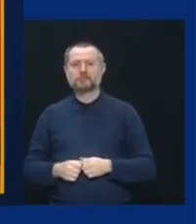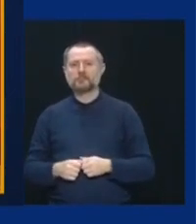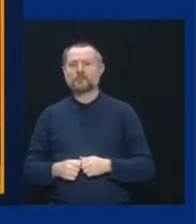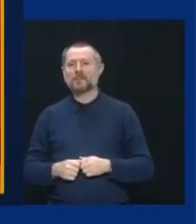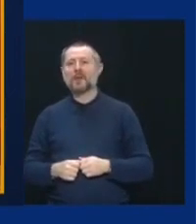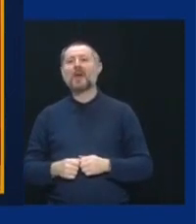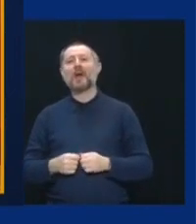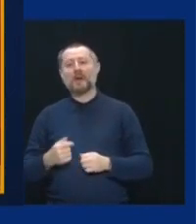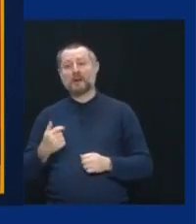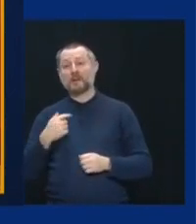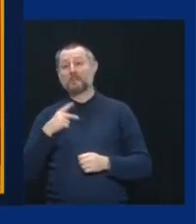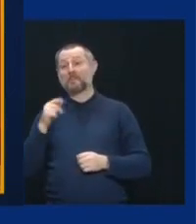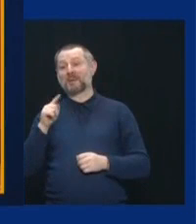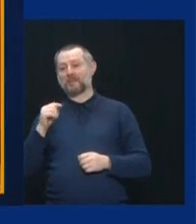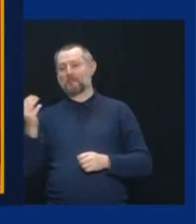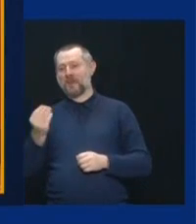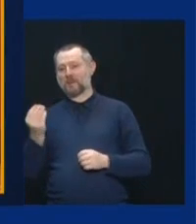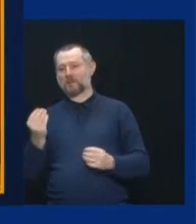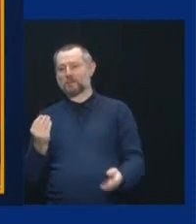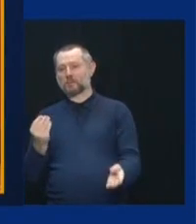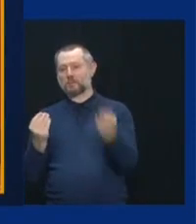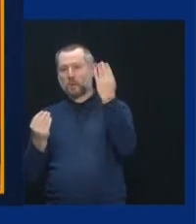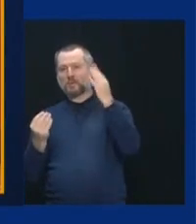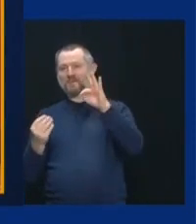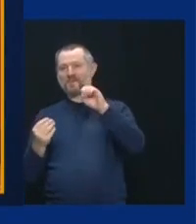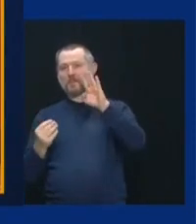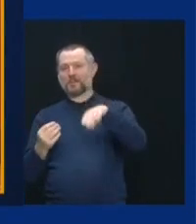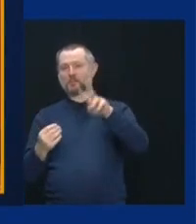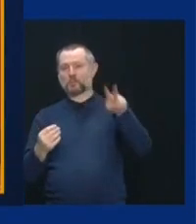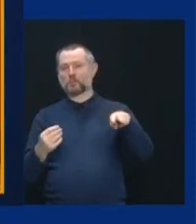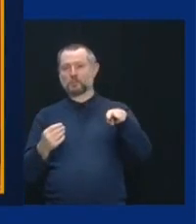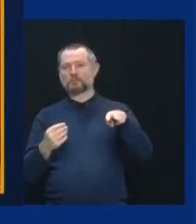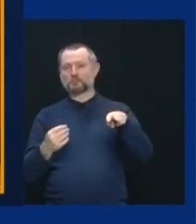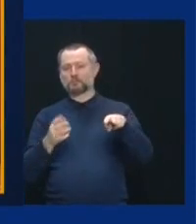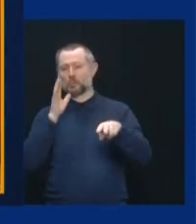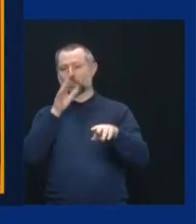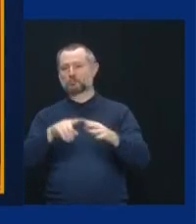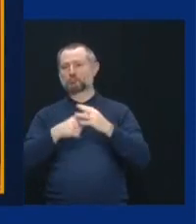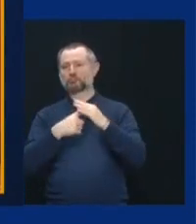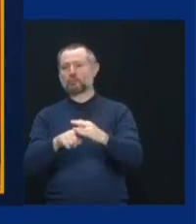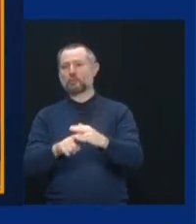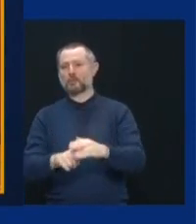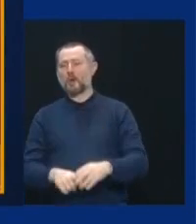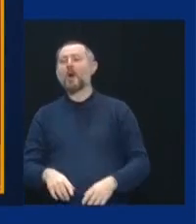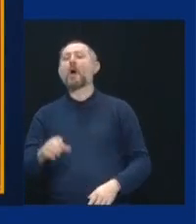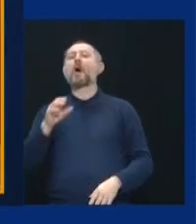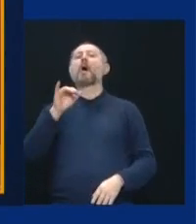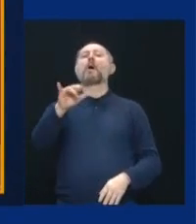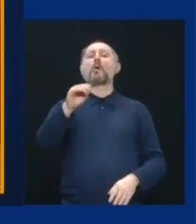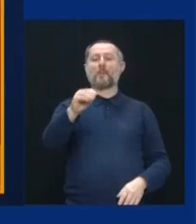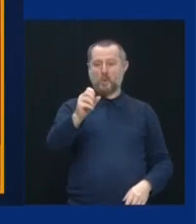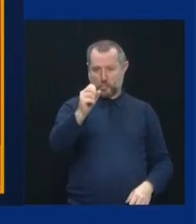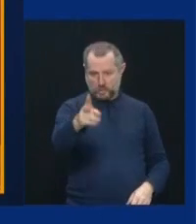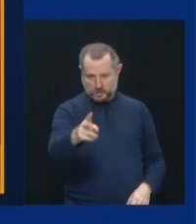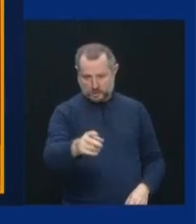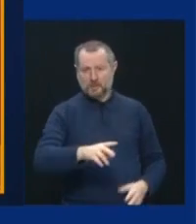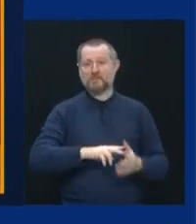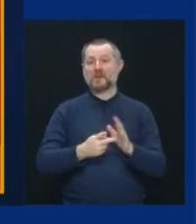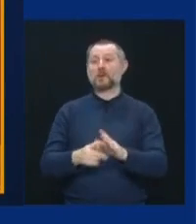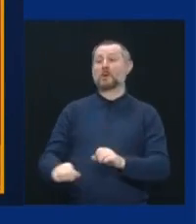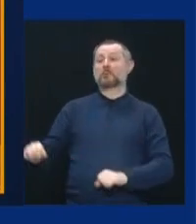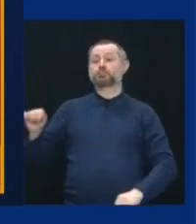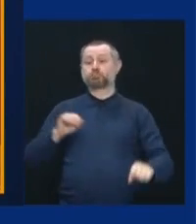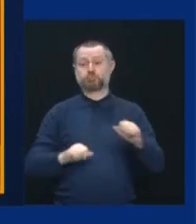Monday morning, February 22nd, Governor. Monday morning, February 22nd. Okay. You'll still be cleaning. Yes, sir. You'll still be cleaning